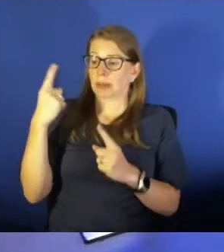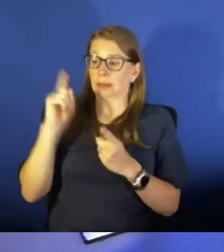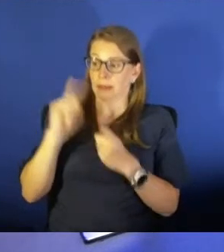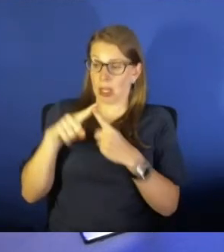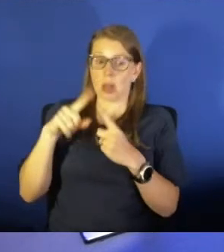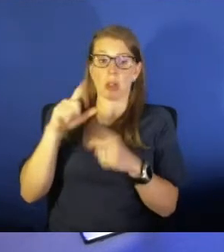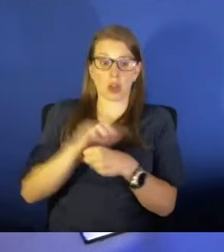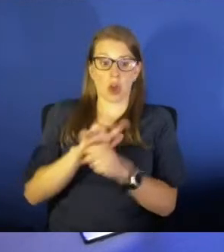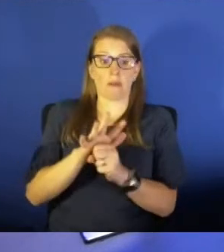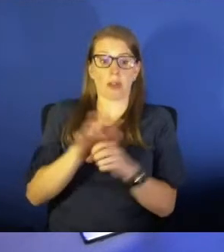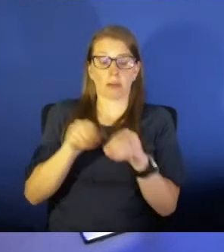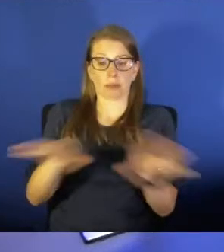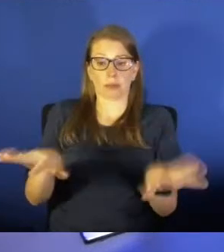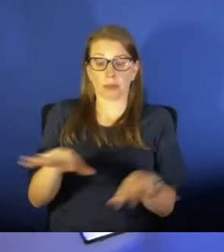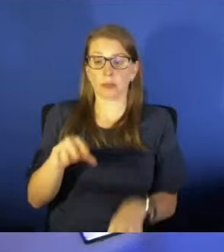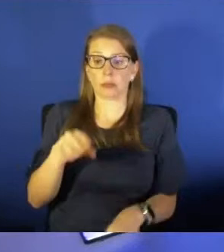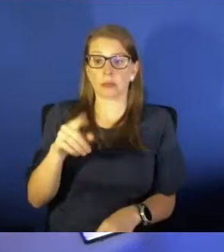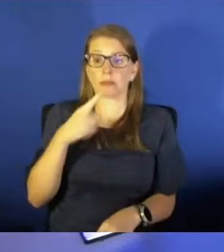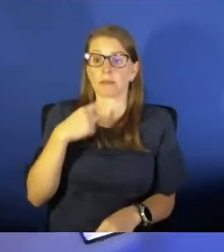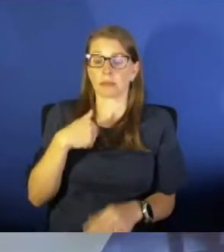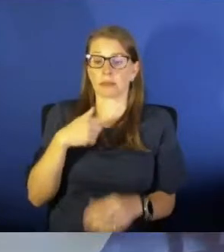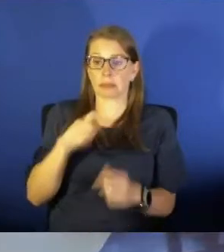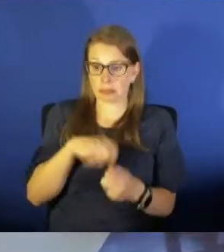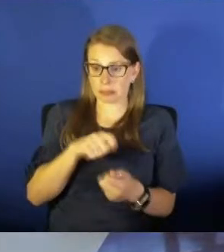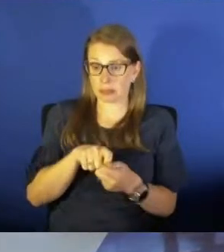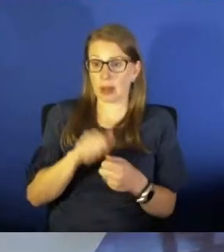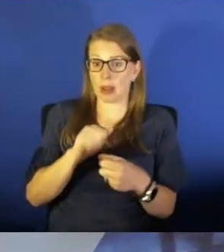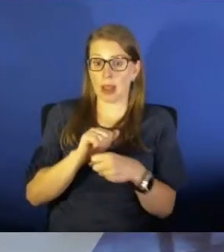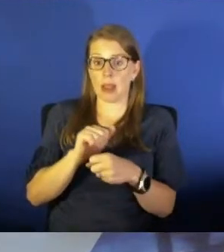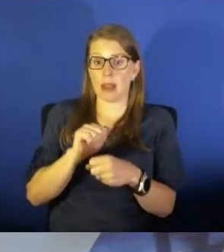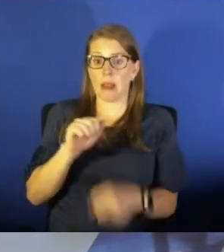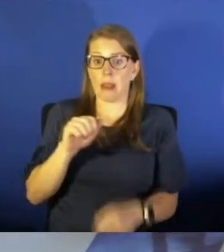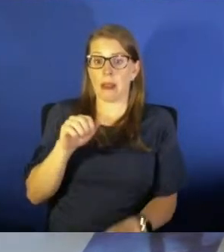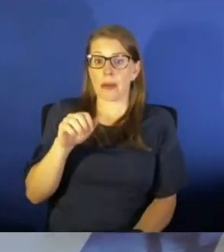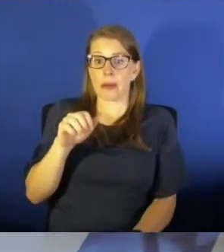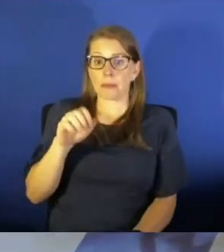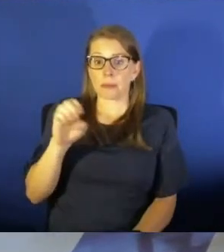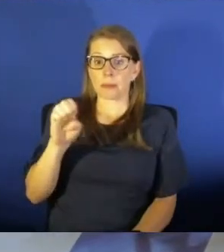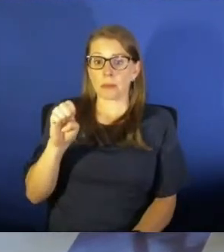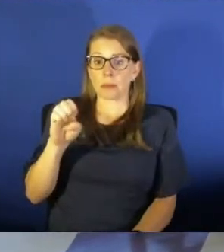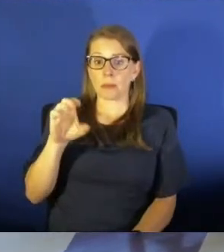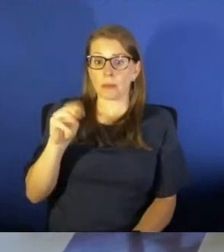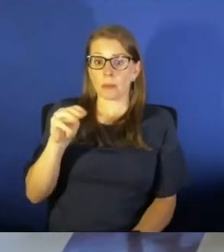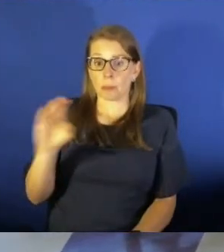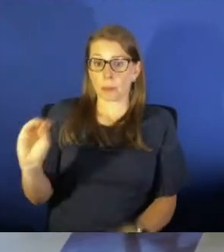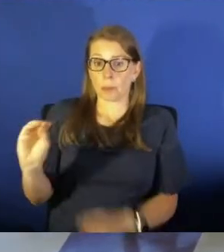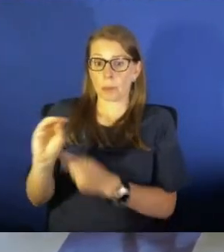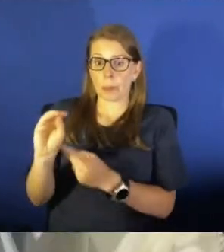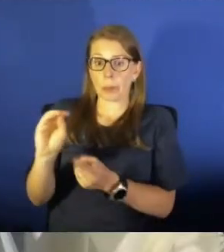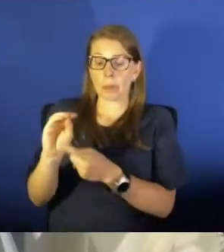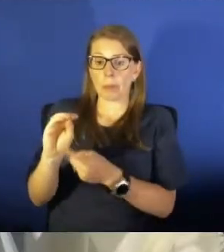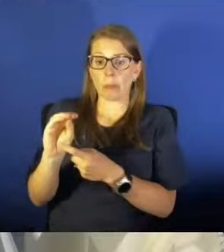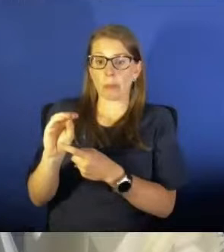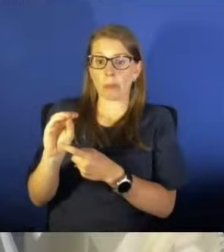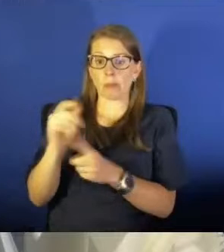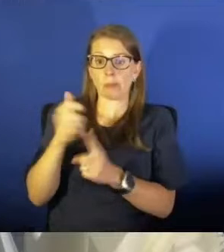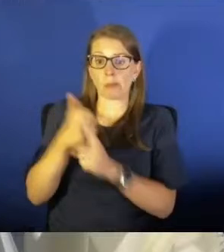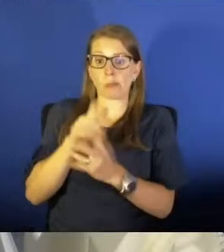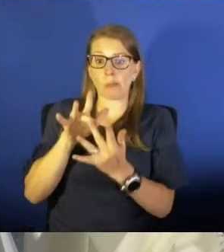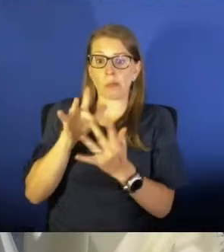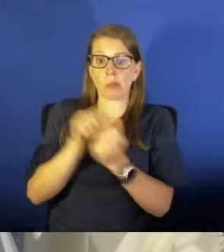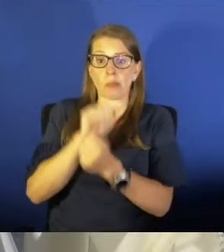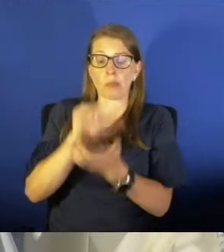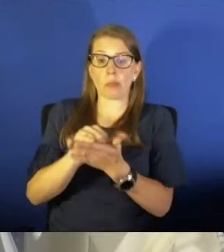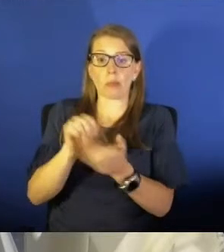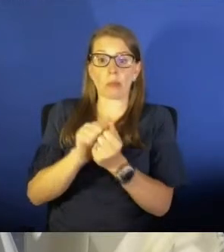the only one. So tell us exactly what ECMO is. And then Dr. Seitz, I want to hear about how maybe you come in contact with that with your patients.